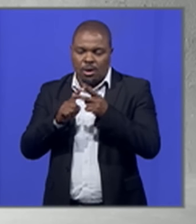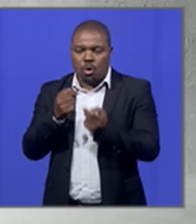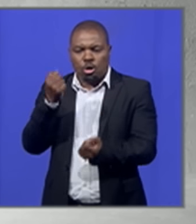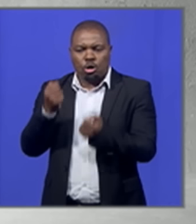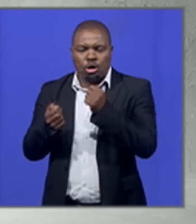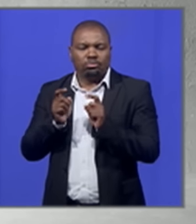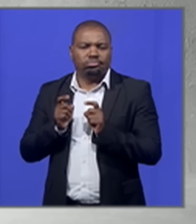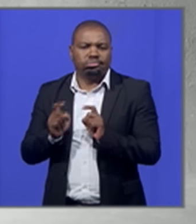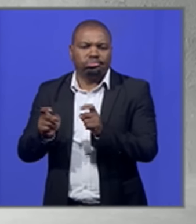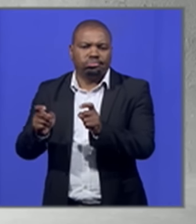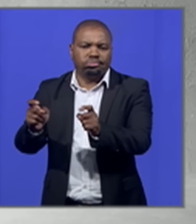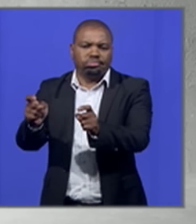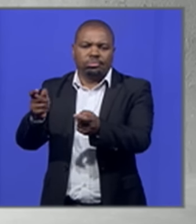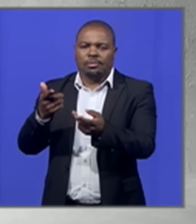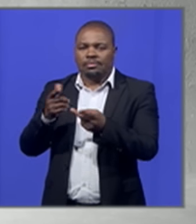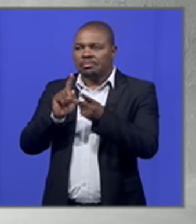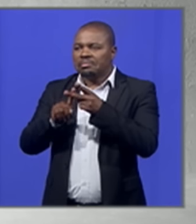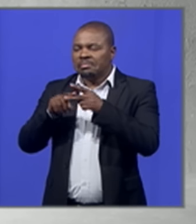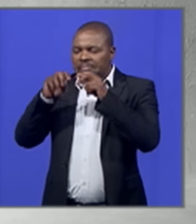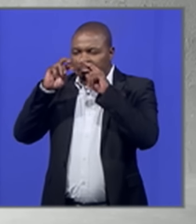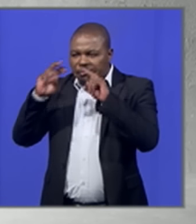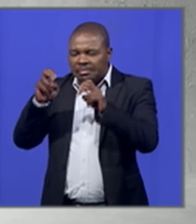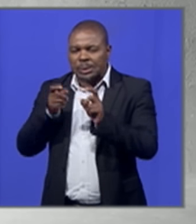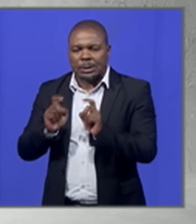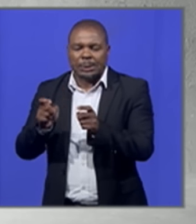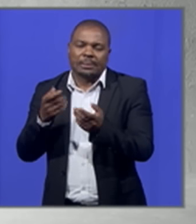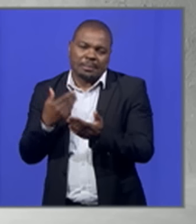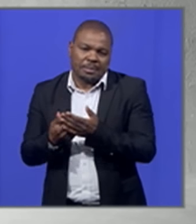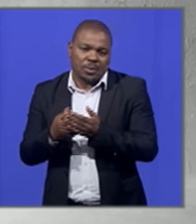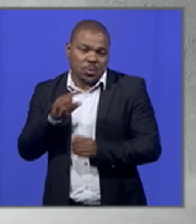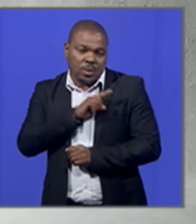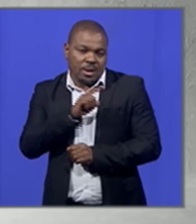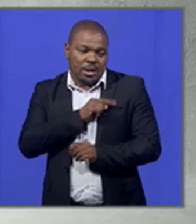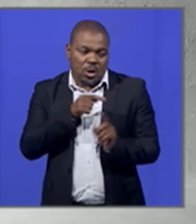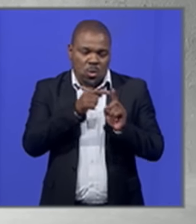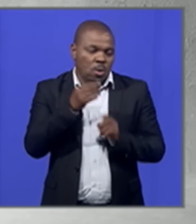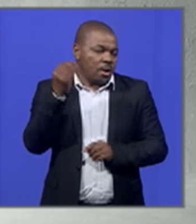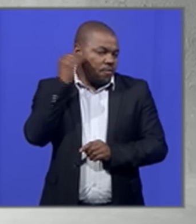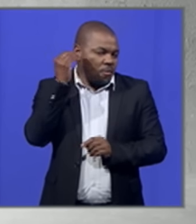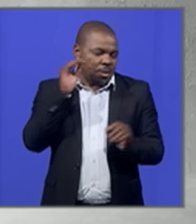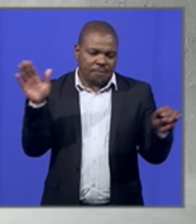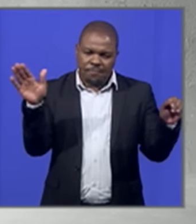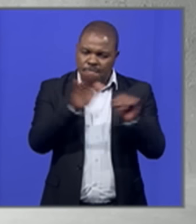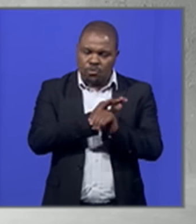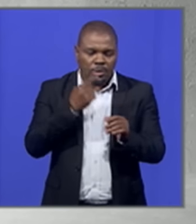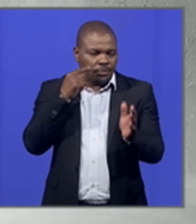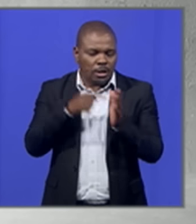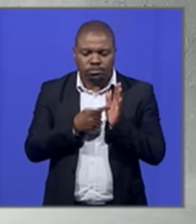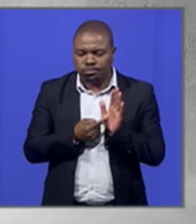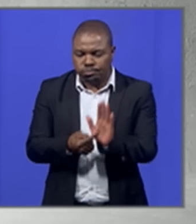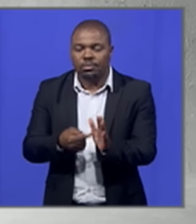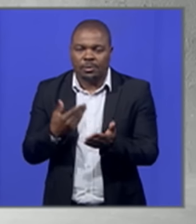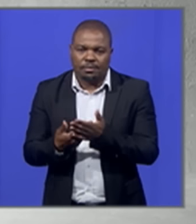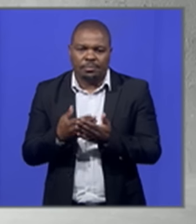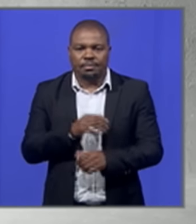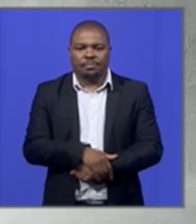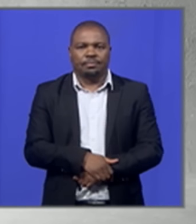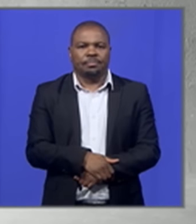ga melato e leng gore e tla ba inyakishishwa jwale ka ge e le gore o tla ba ebile botlhatse ka moka.